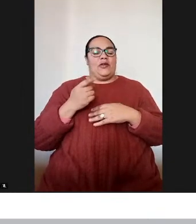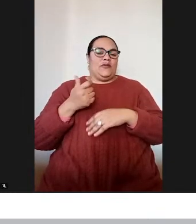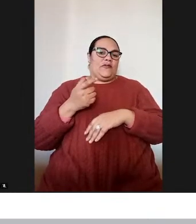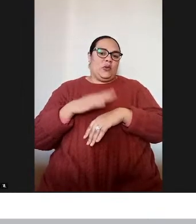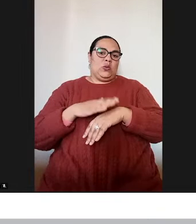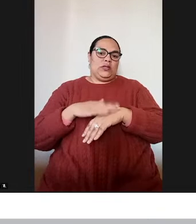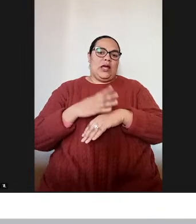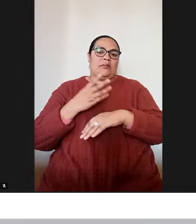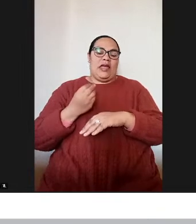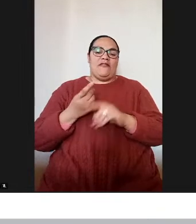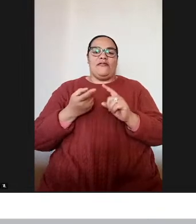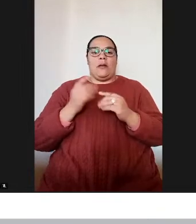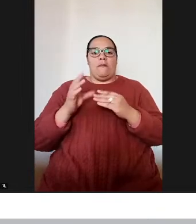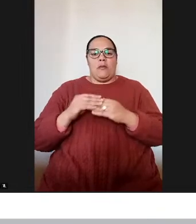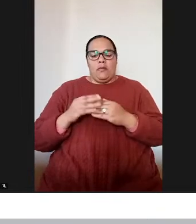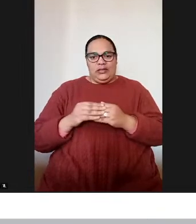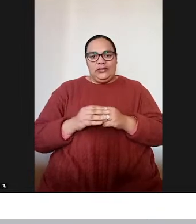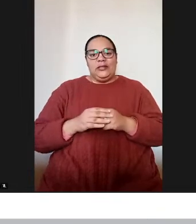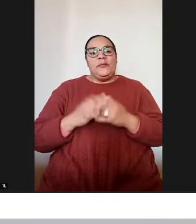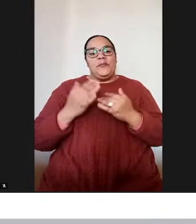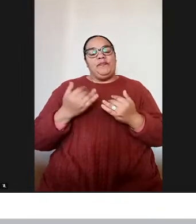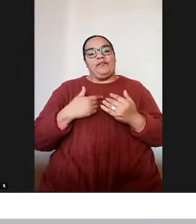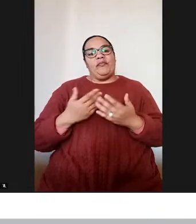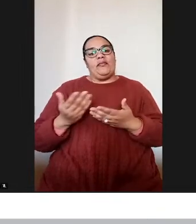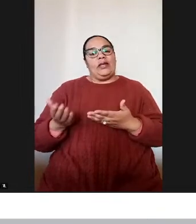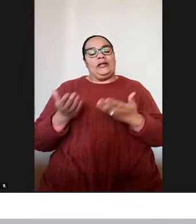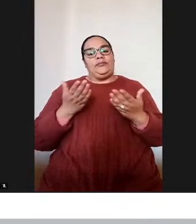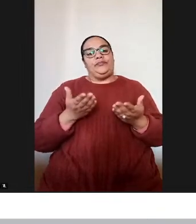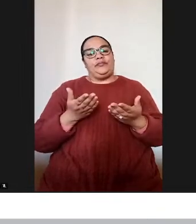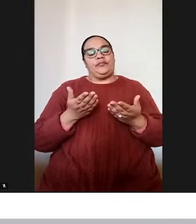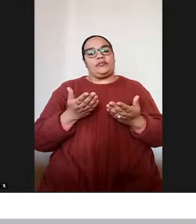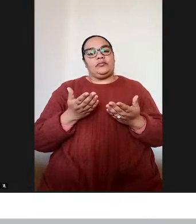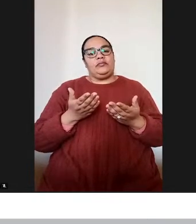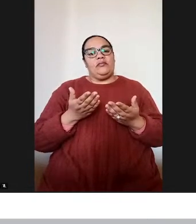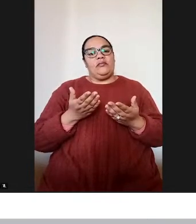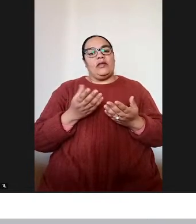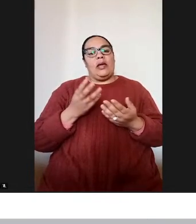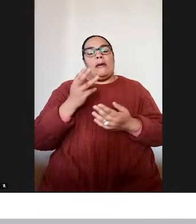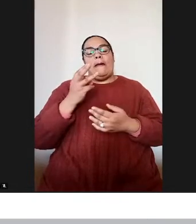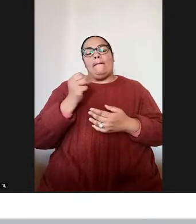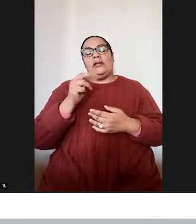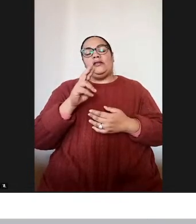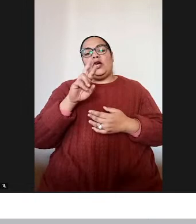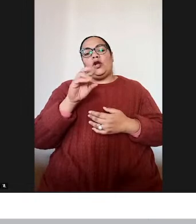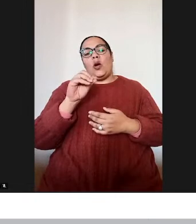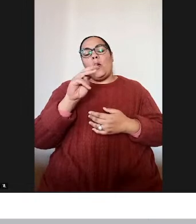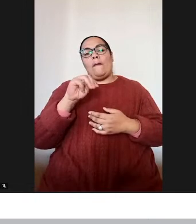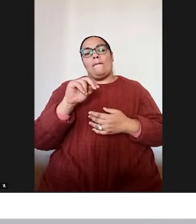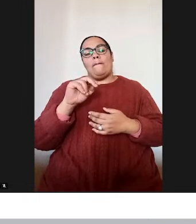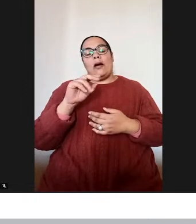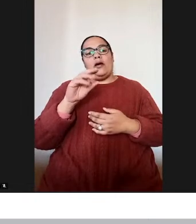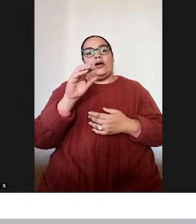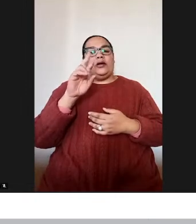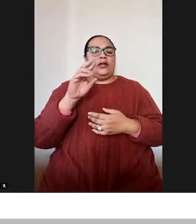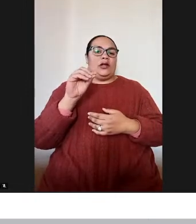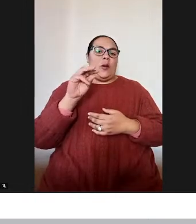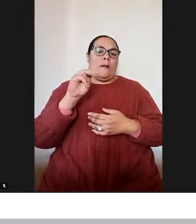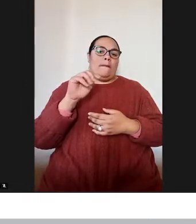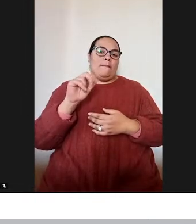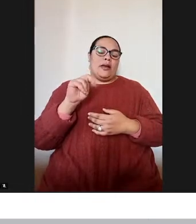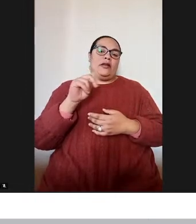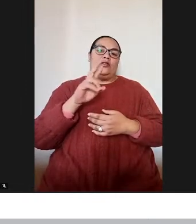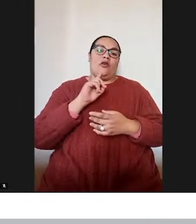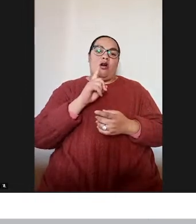by the members. I'm going to afford Mr. Doman to respond, and also saw Mr. Titus's